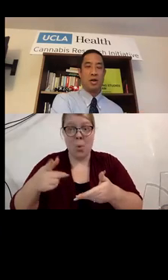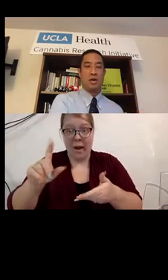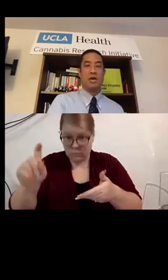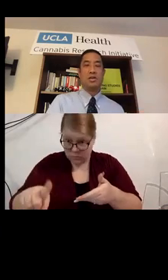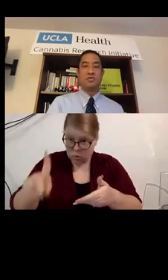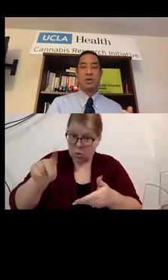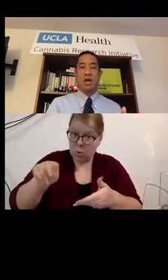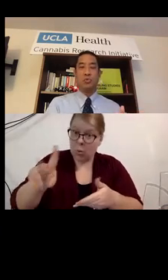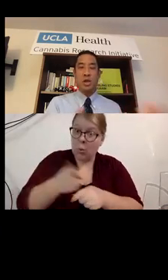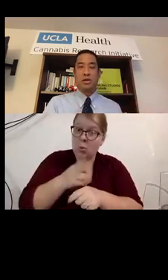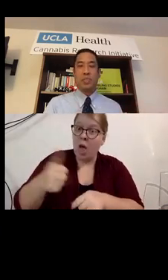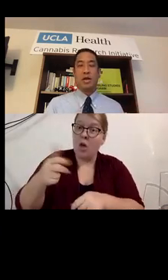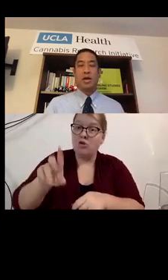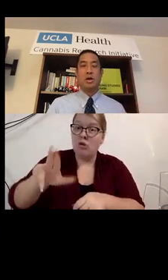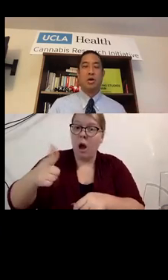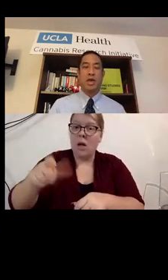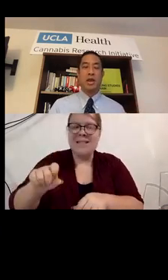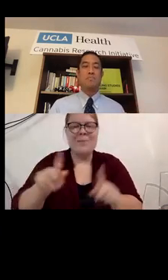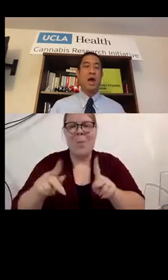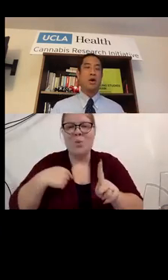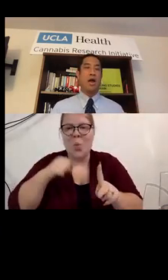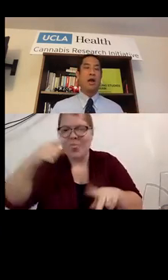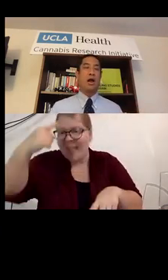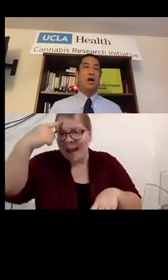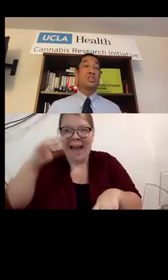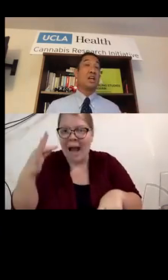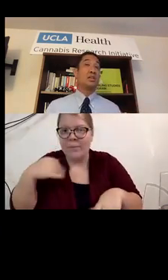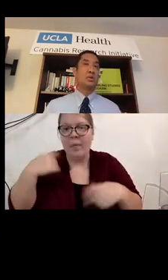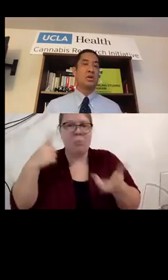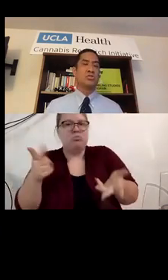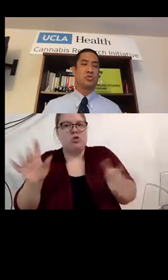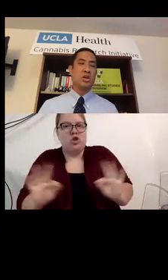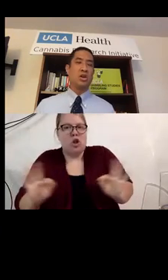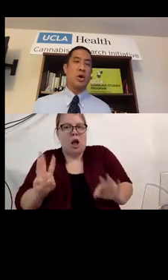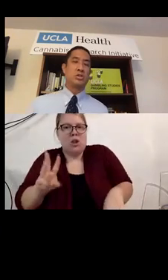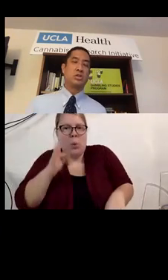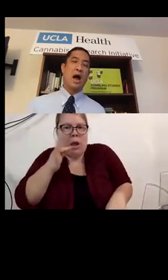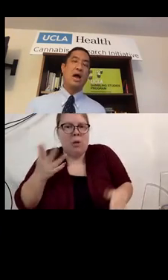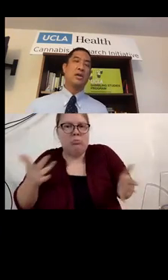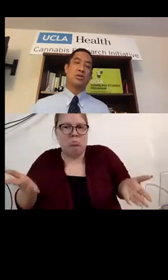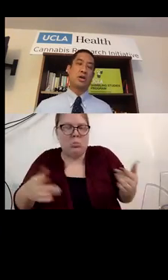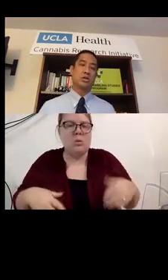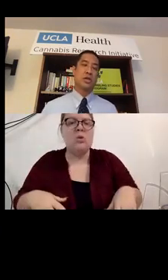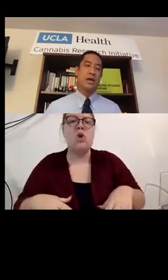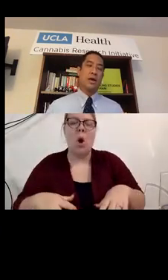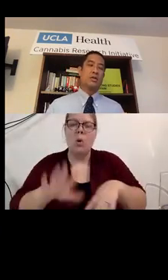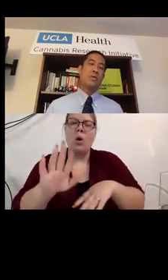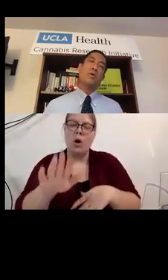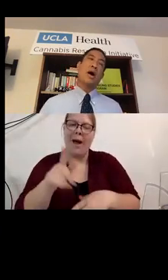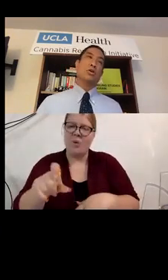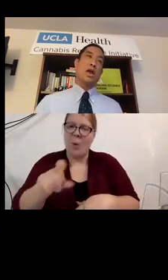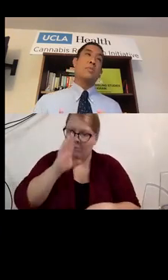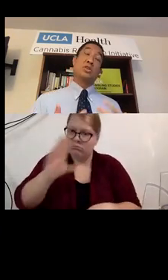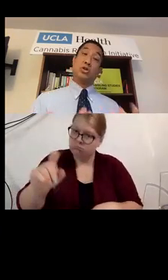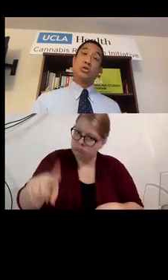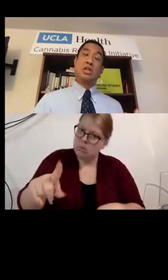drug. They just view it as weed. So getting better at our assessments and our screening questions. I like the question, tell me about